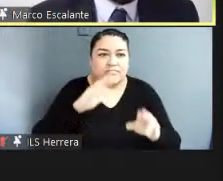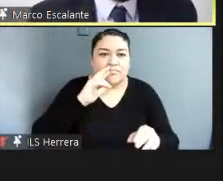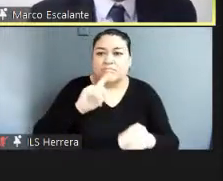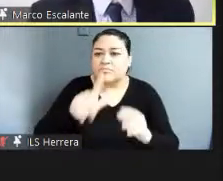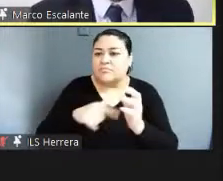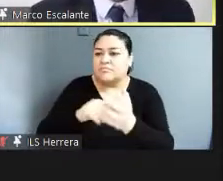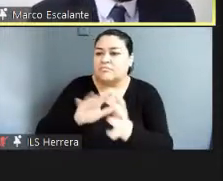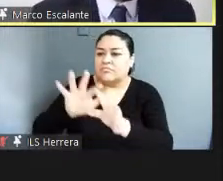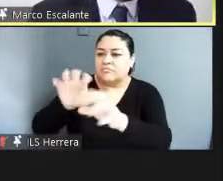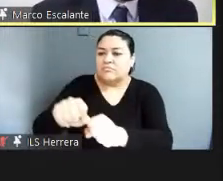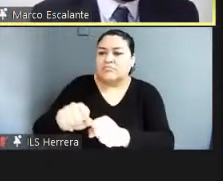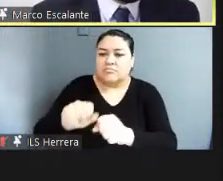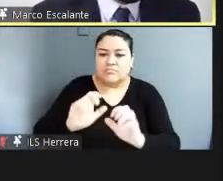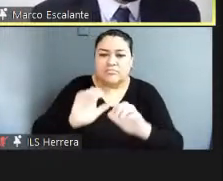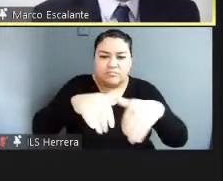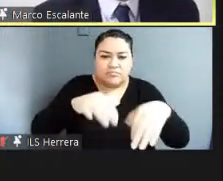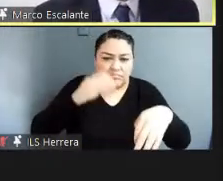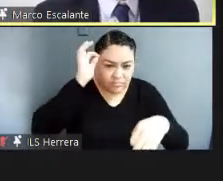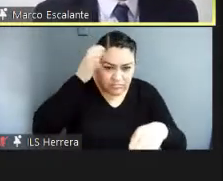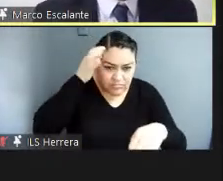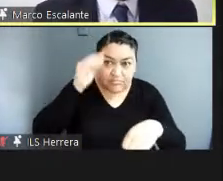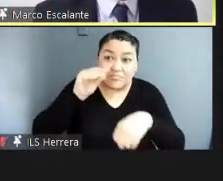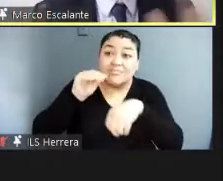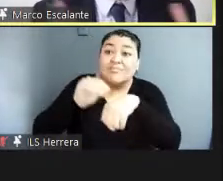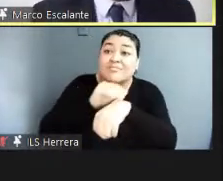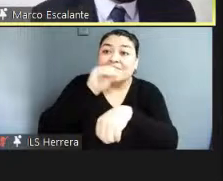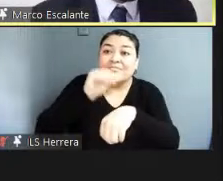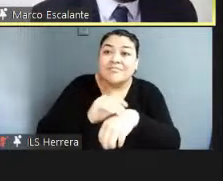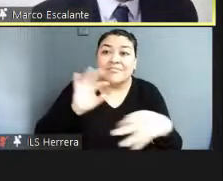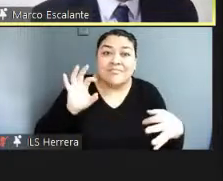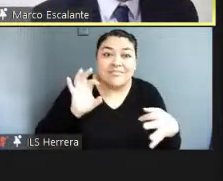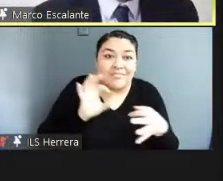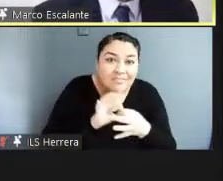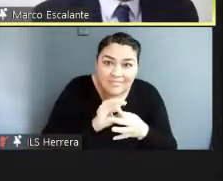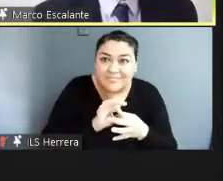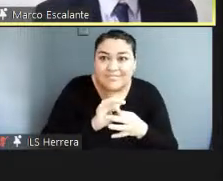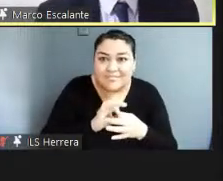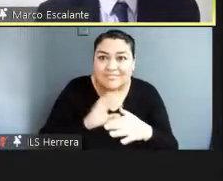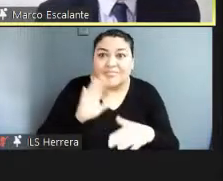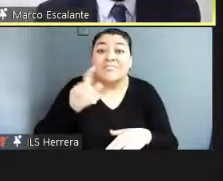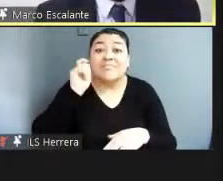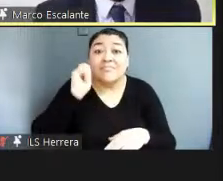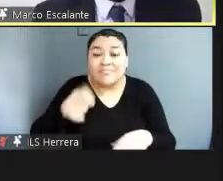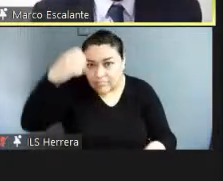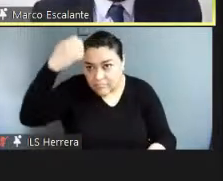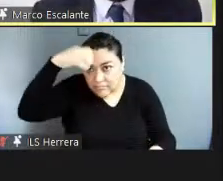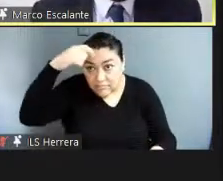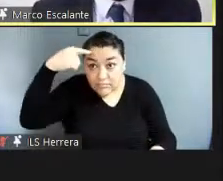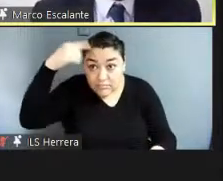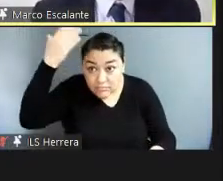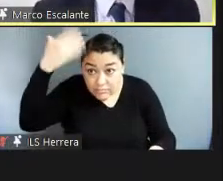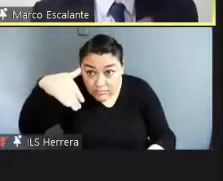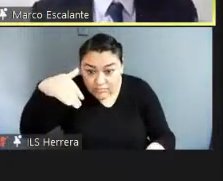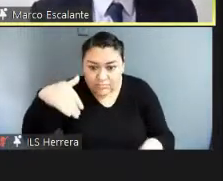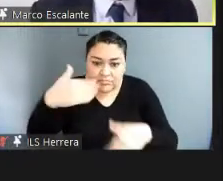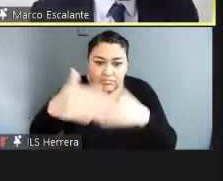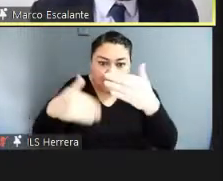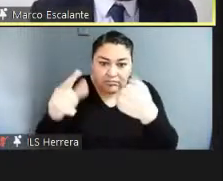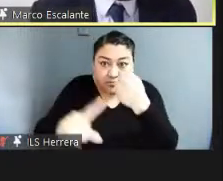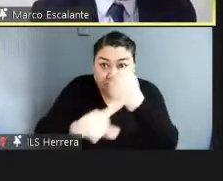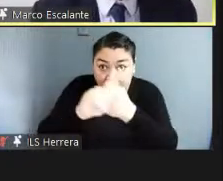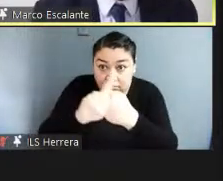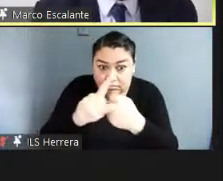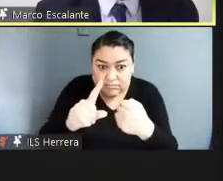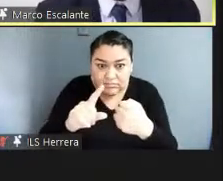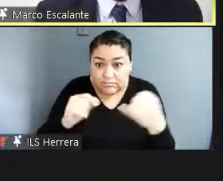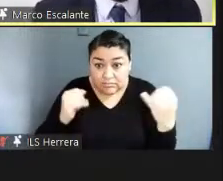congruent, because if someone wants to do their social service somewhere or applies for a fellowship,